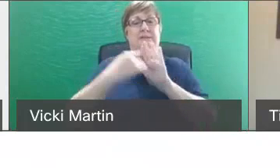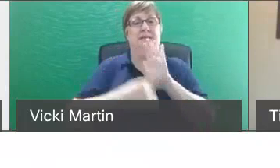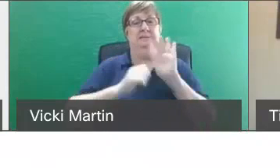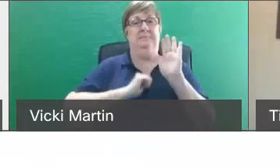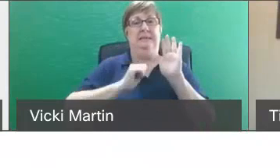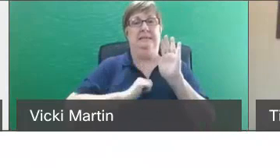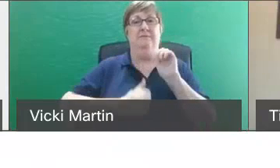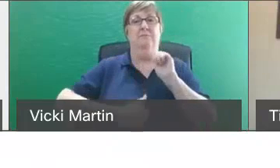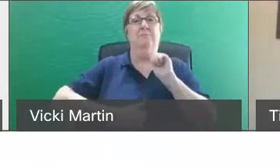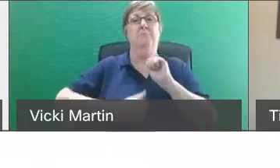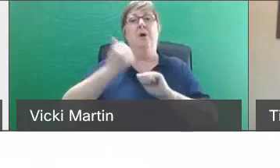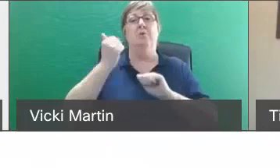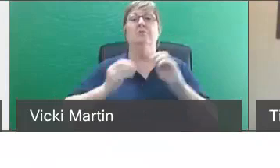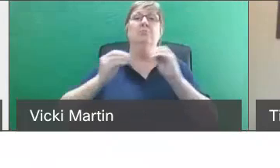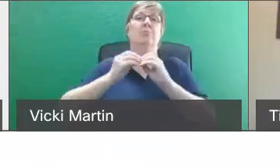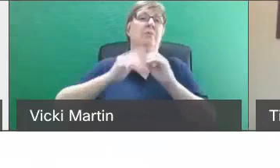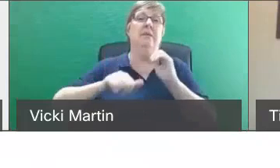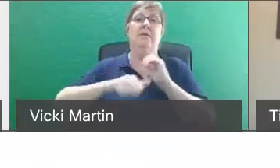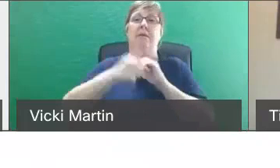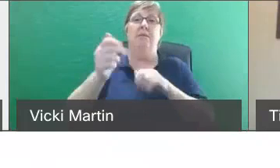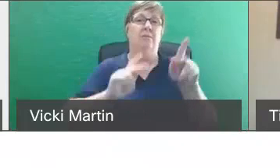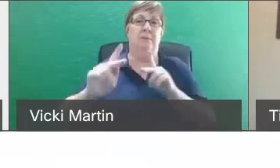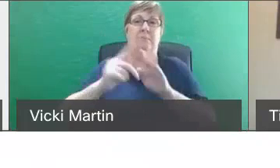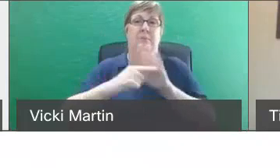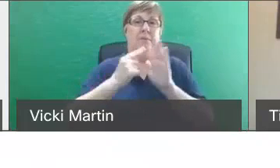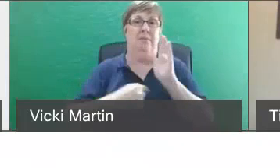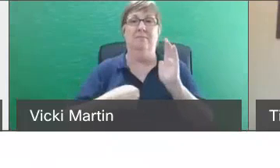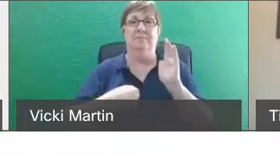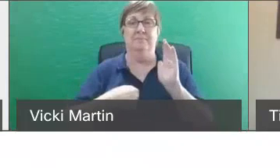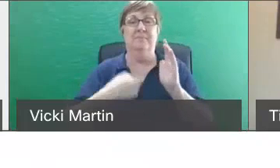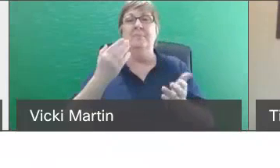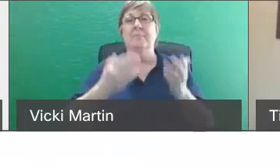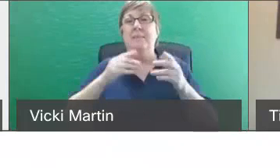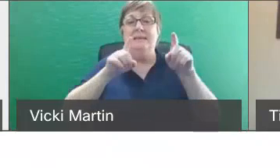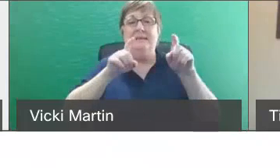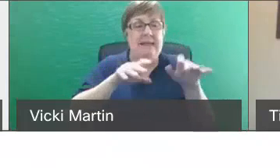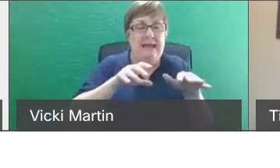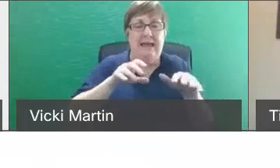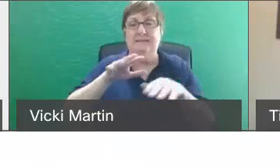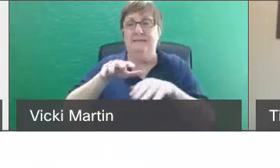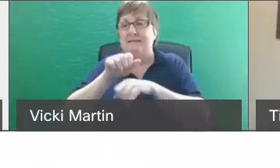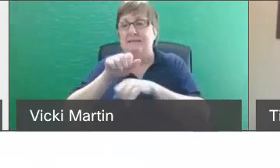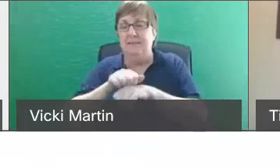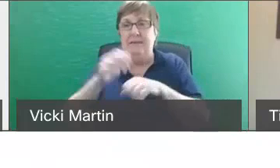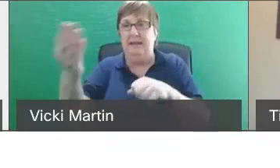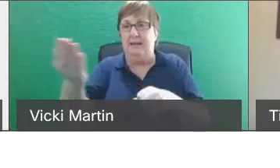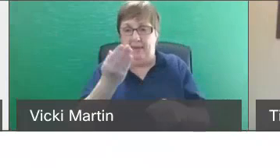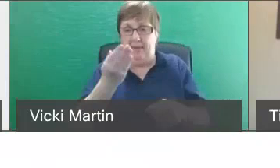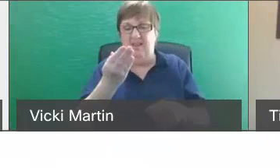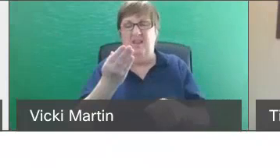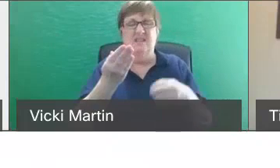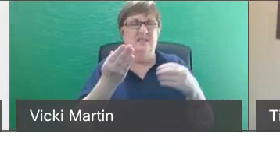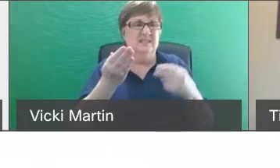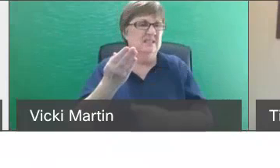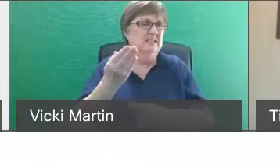it's an assignment, a paper. We look at it and we're like, oh, it could have been better. It could have been this. You know, we have a lot